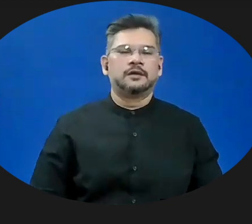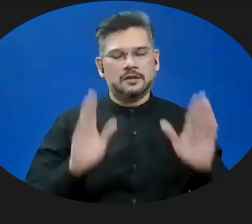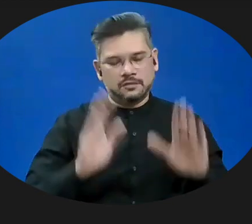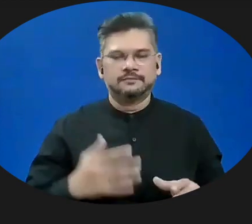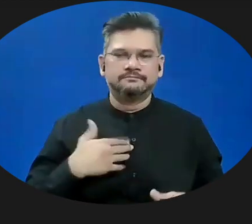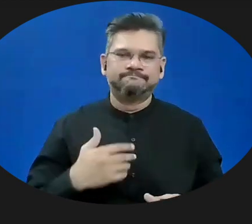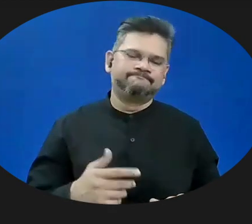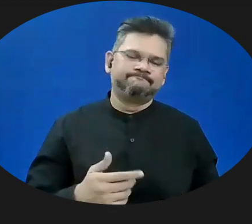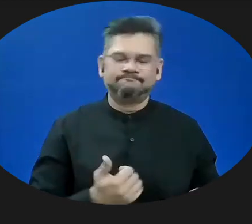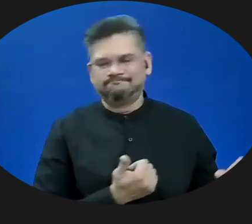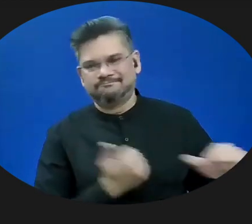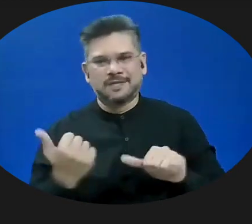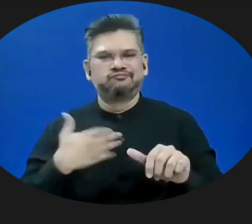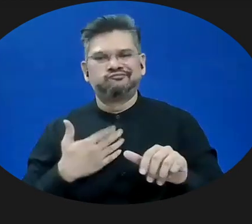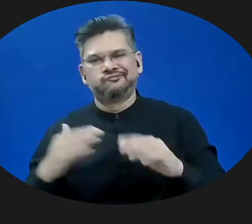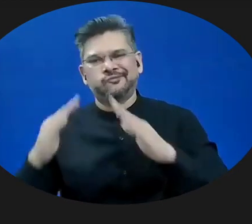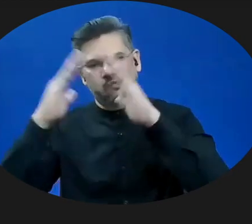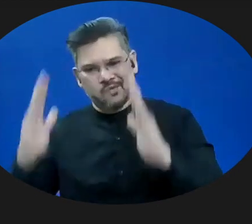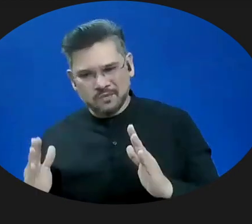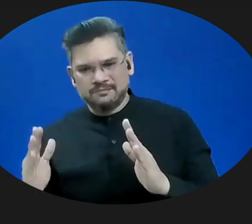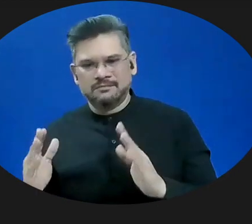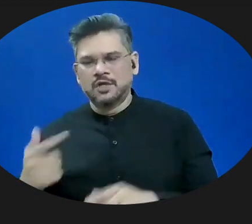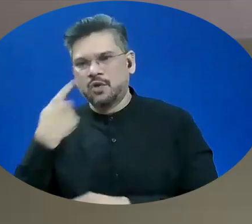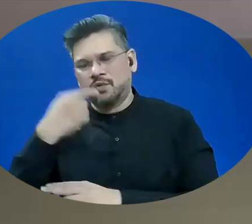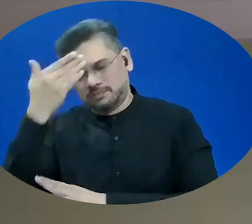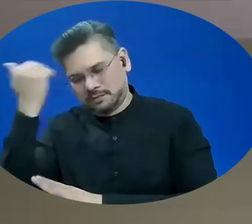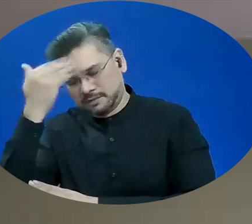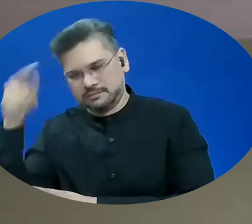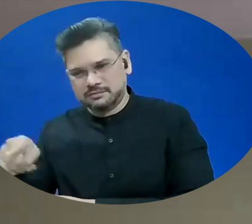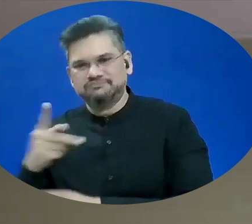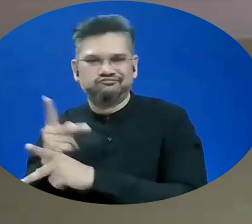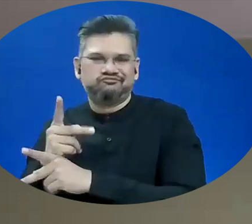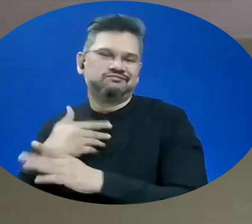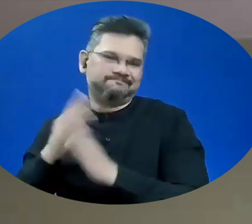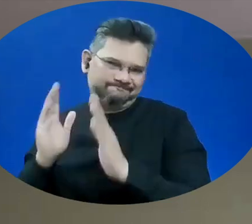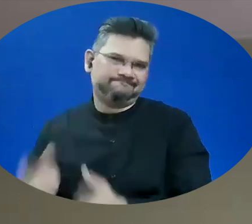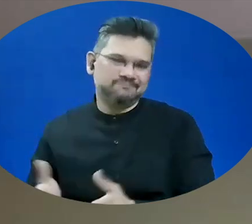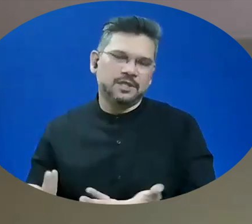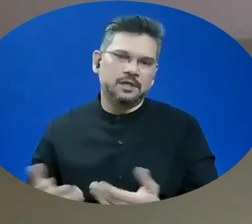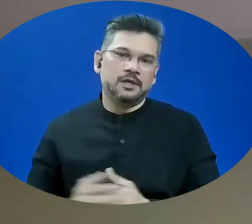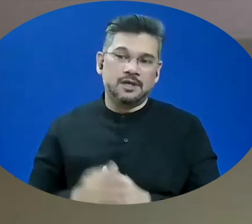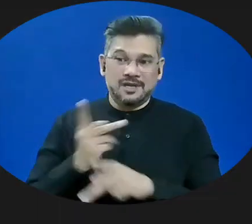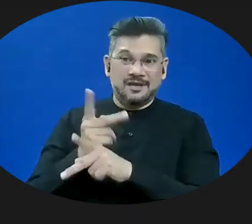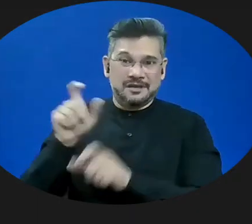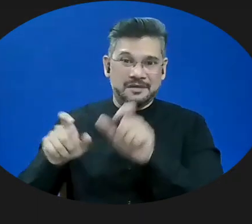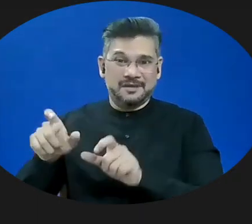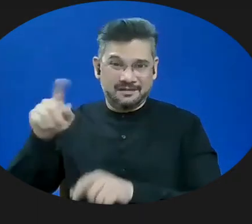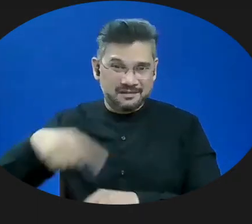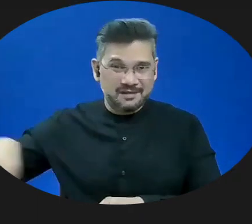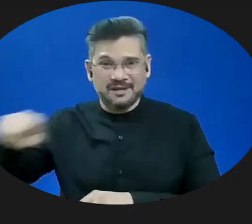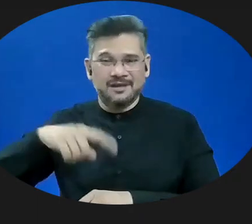of the person living dementia and care partners. Yes. Okay, the care partners, the first thing you